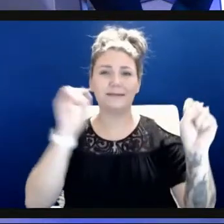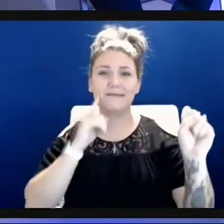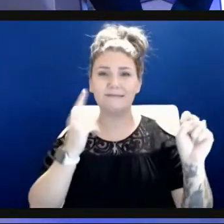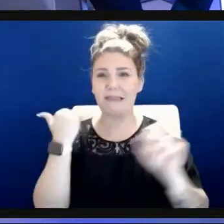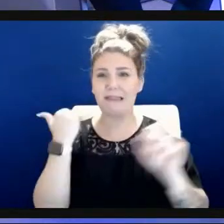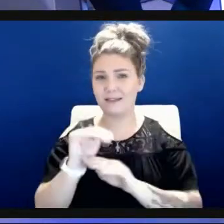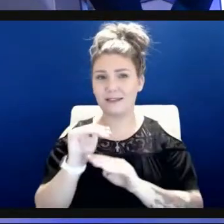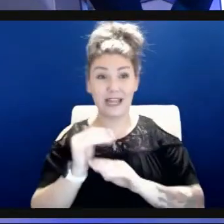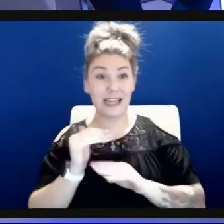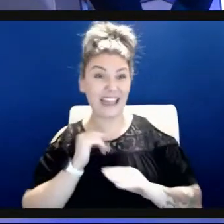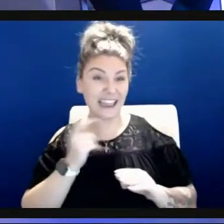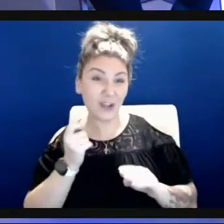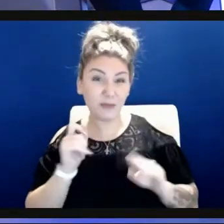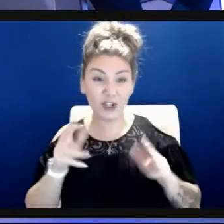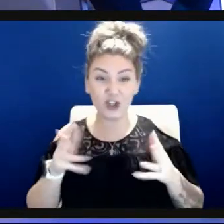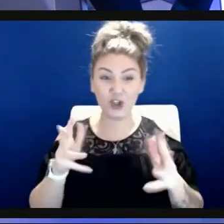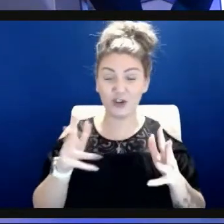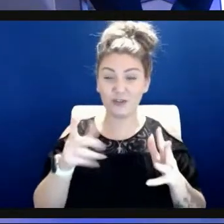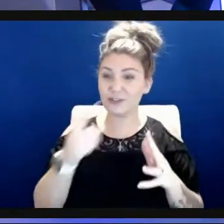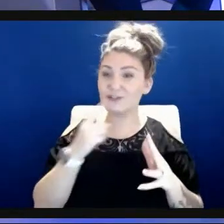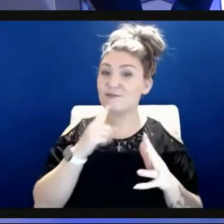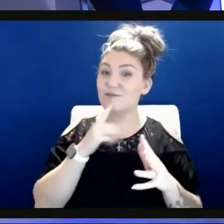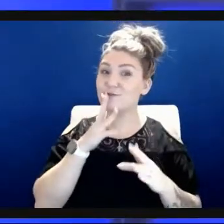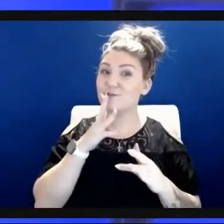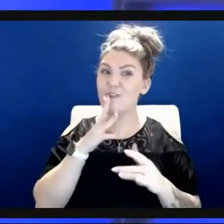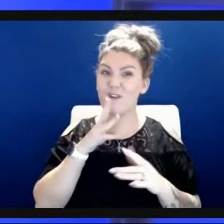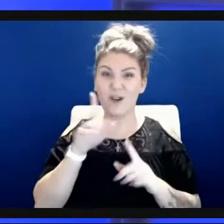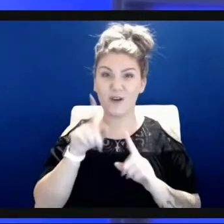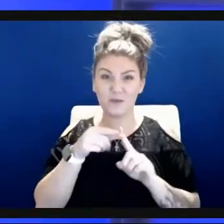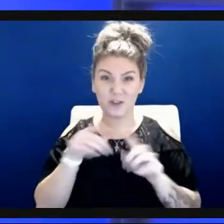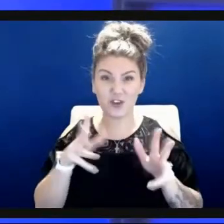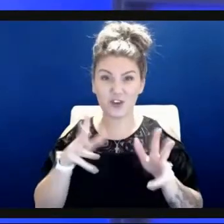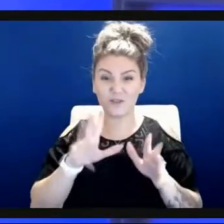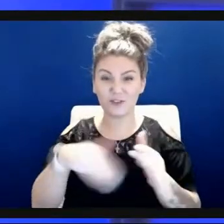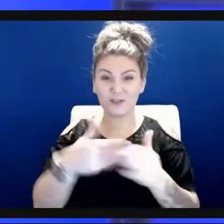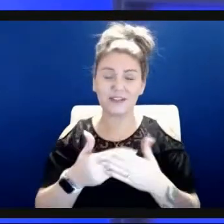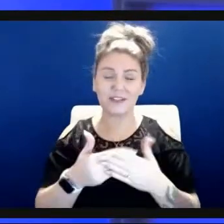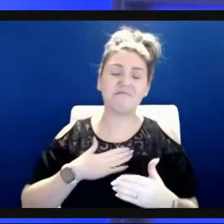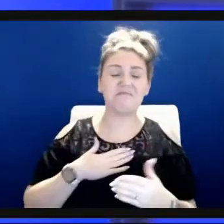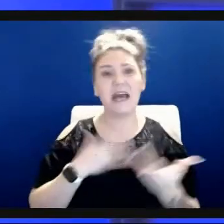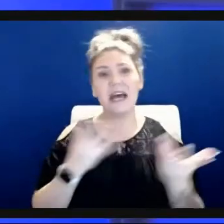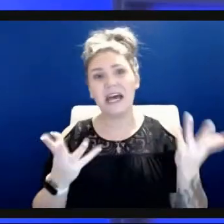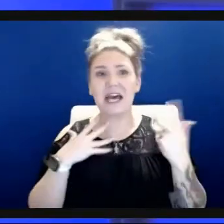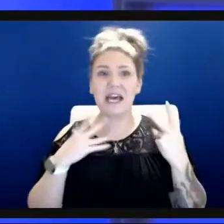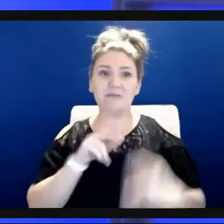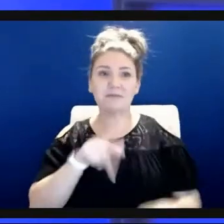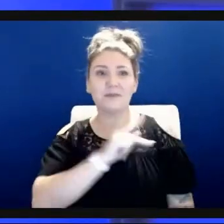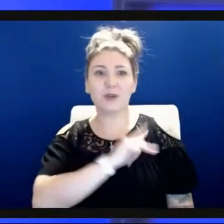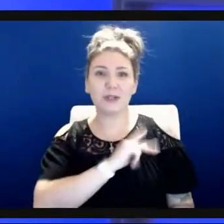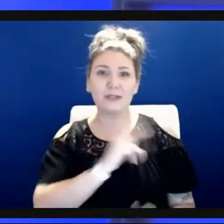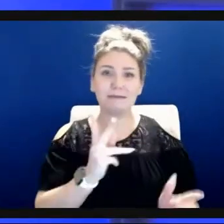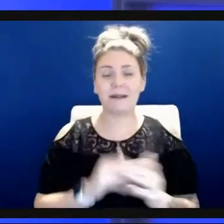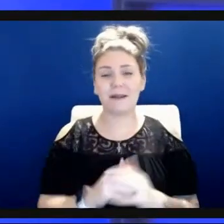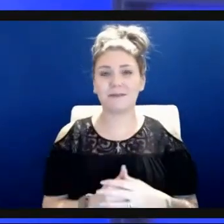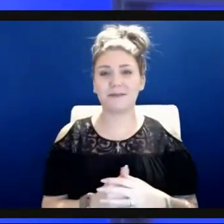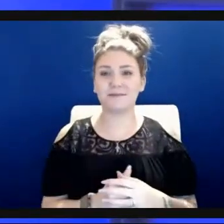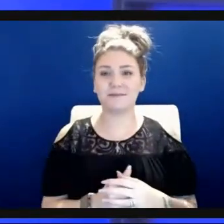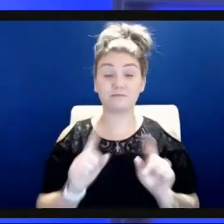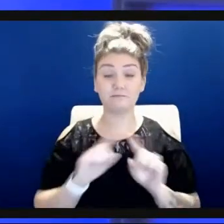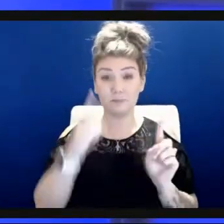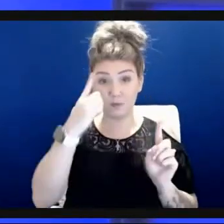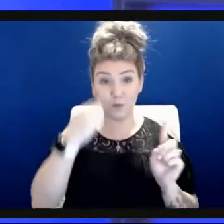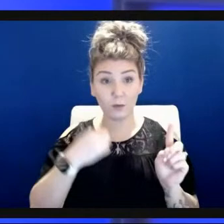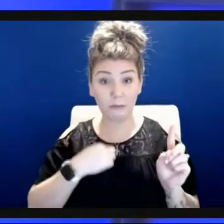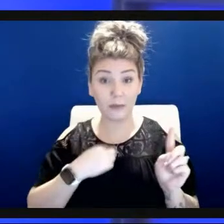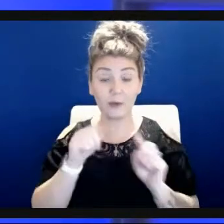were talking about being nervous when you got here. Yeah, that's just sort of my nature, I guess. But, you know, it's to me, there's, you know, when I see